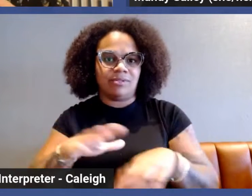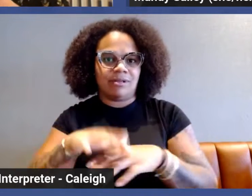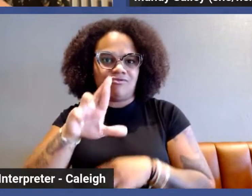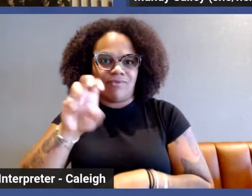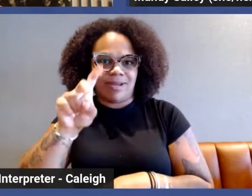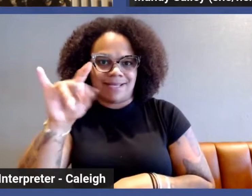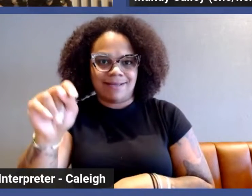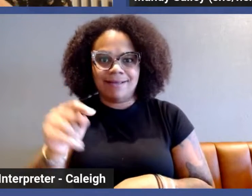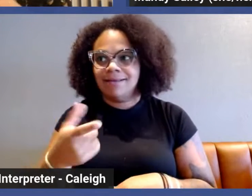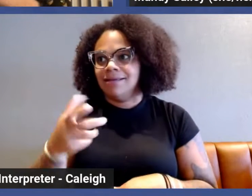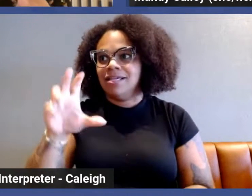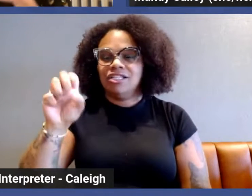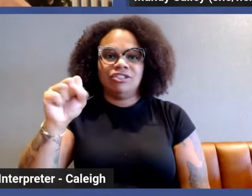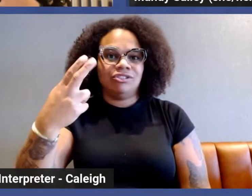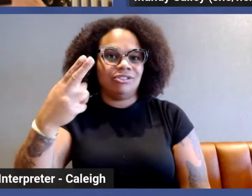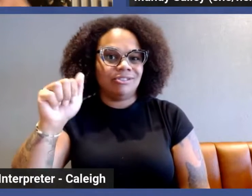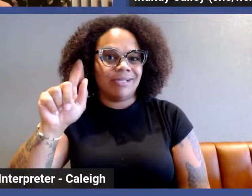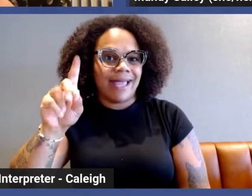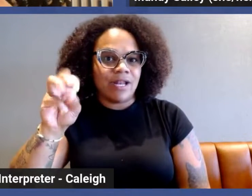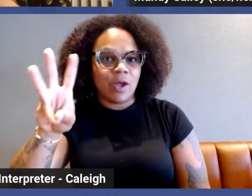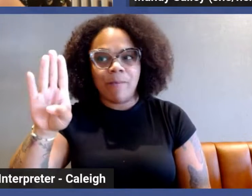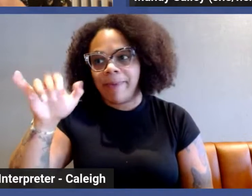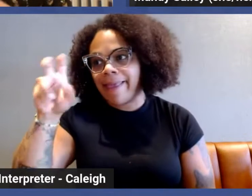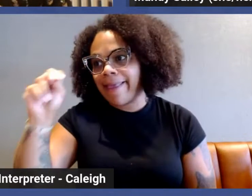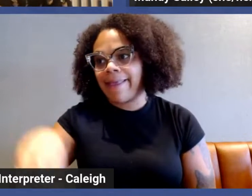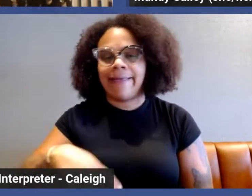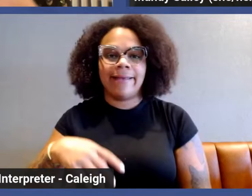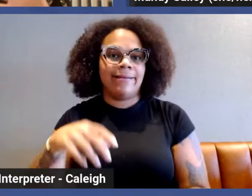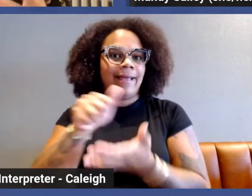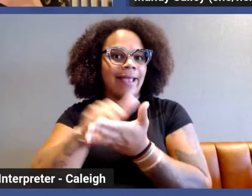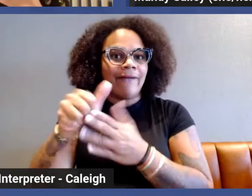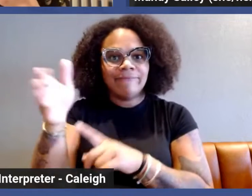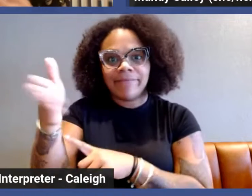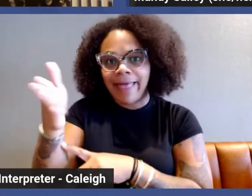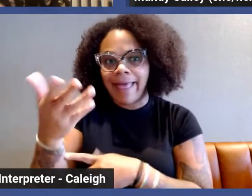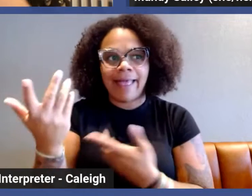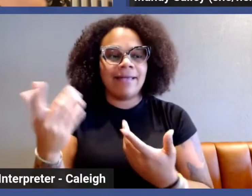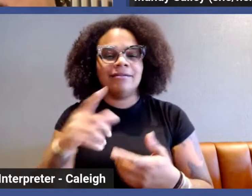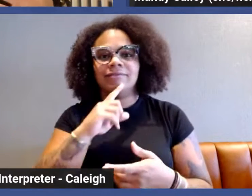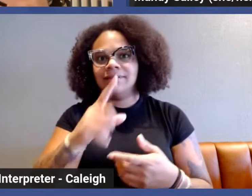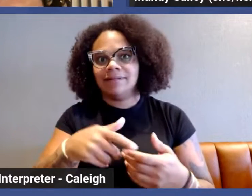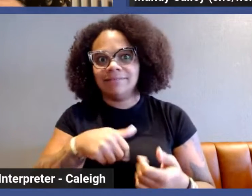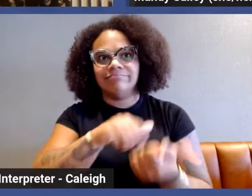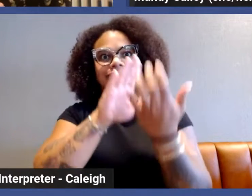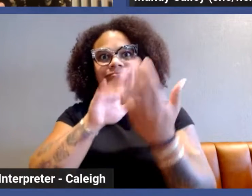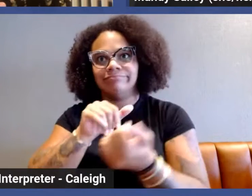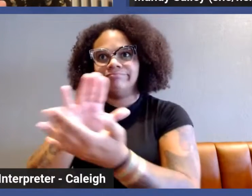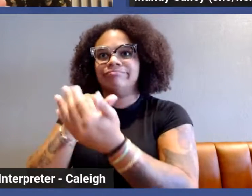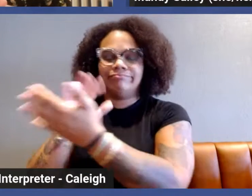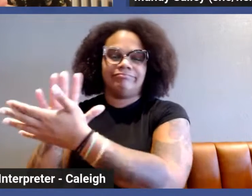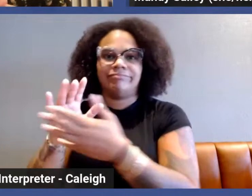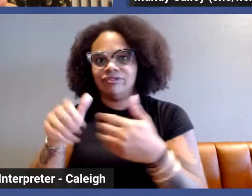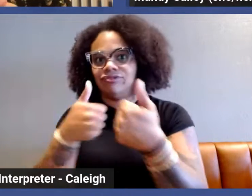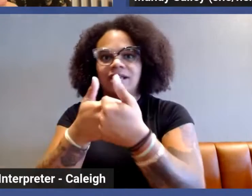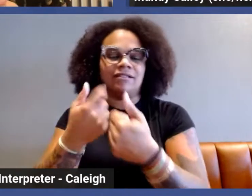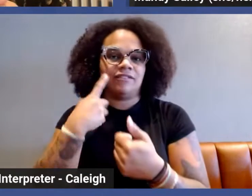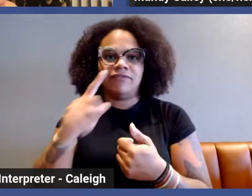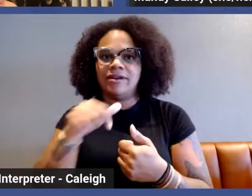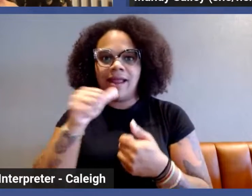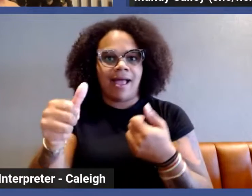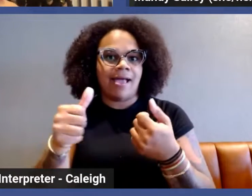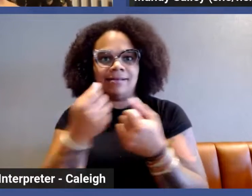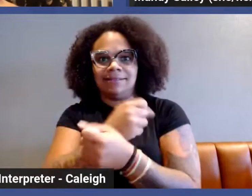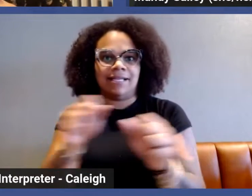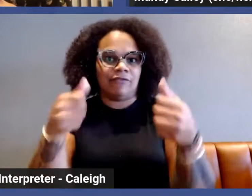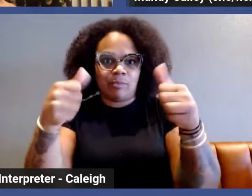accounts flagged more, generally having a harder time existing on Reddit as a not safe for work poster. And